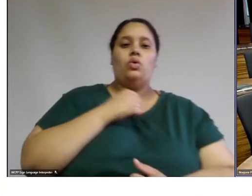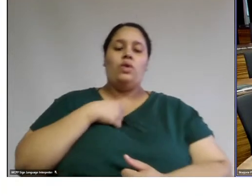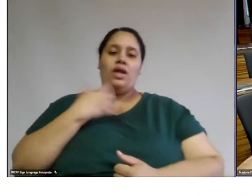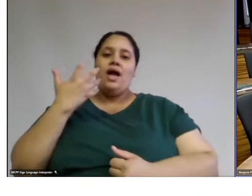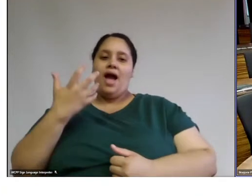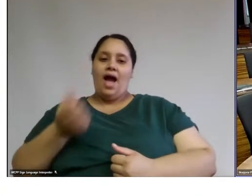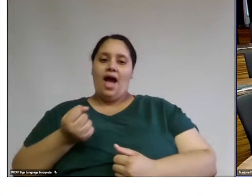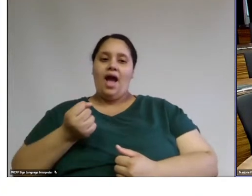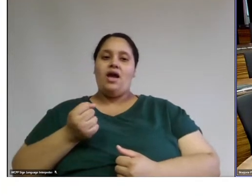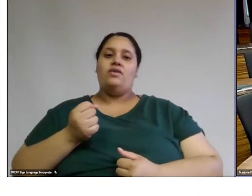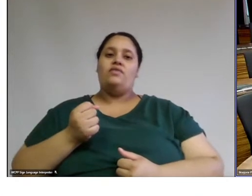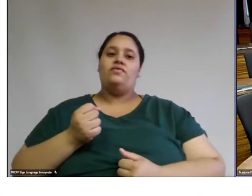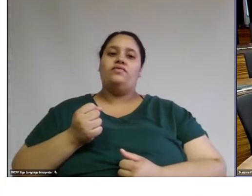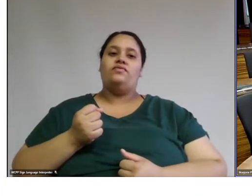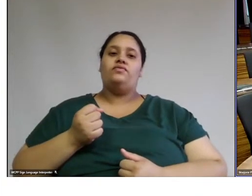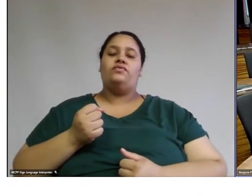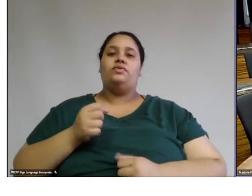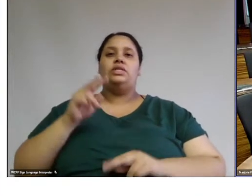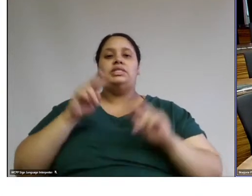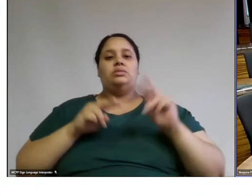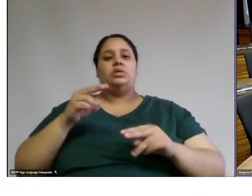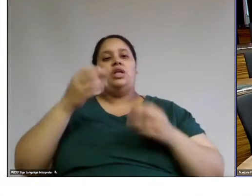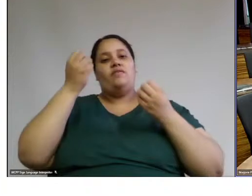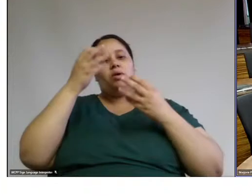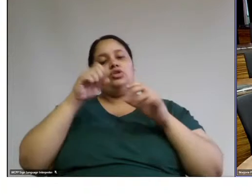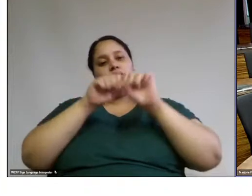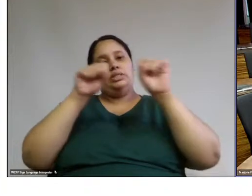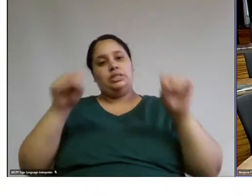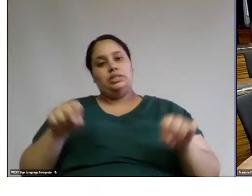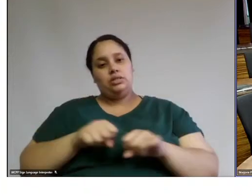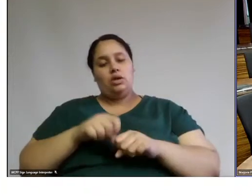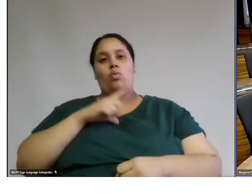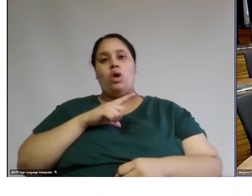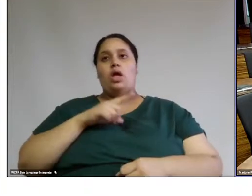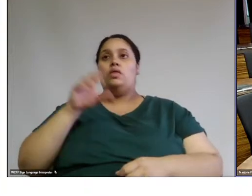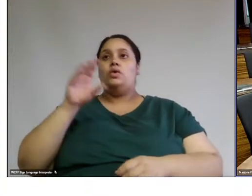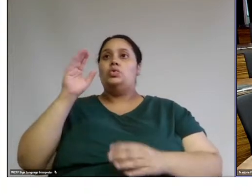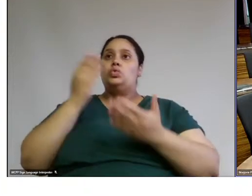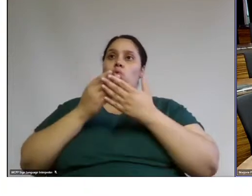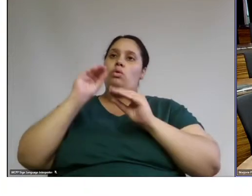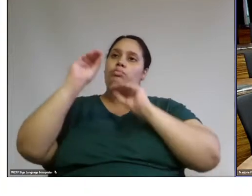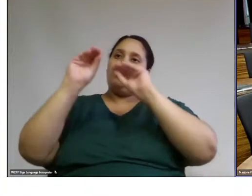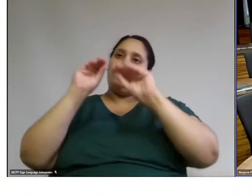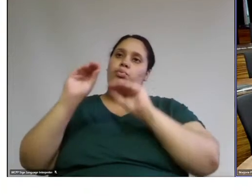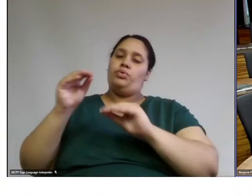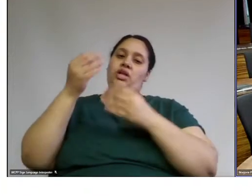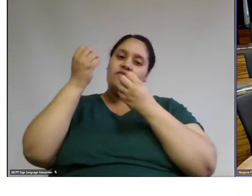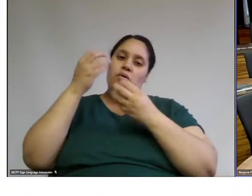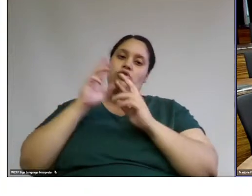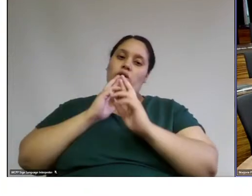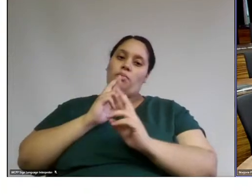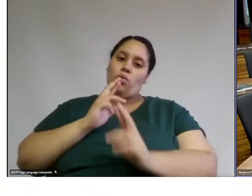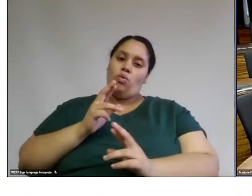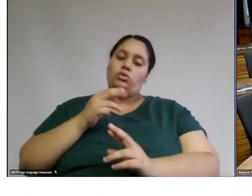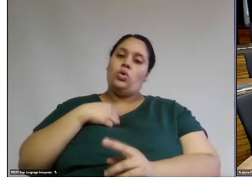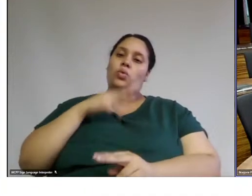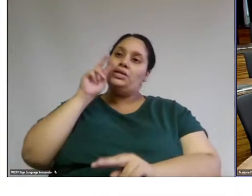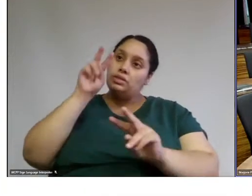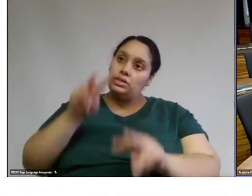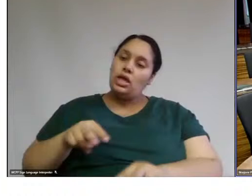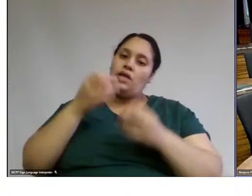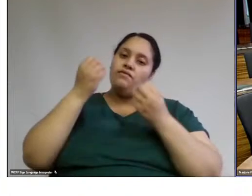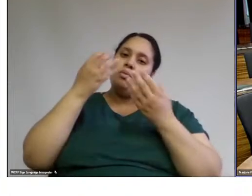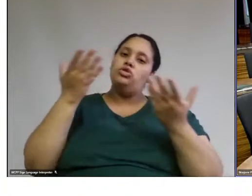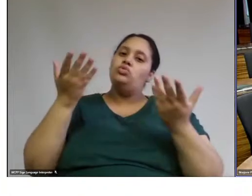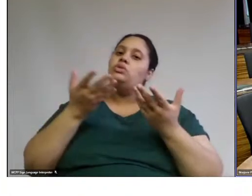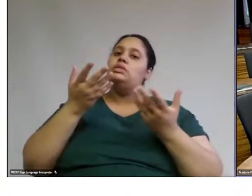Central Education Management Information System, where schools do report the information on. We extract the data and information from there so that we can see exactly what